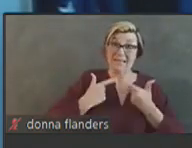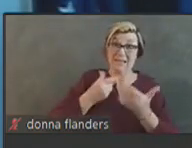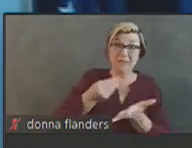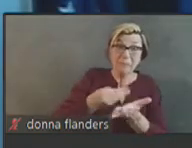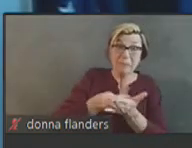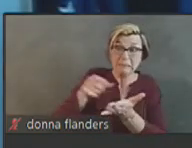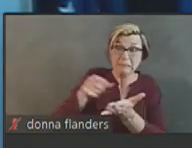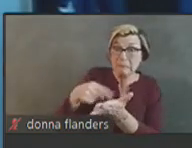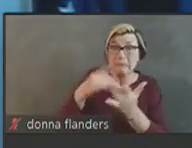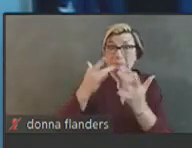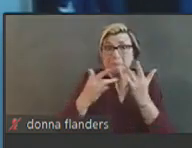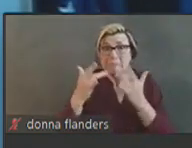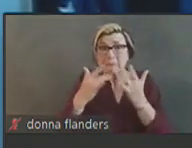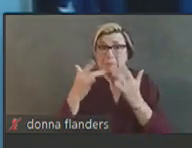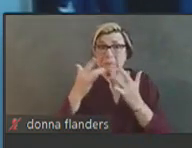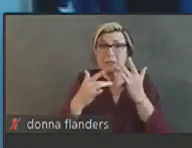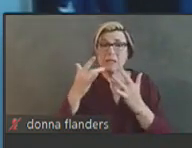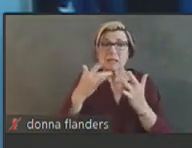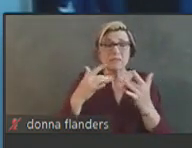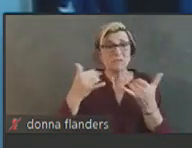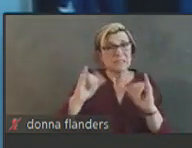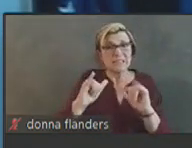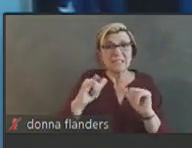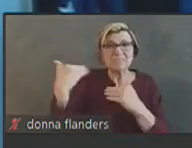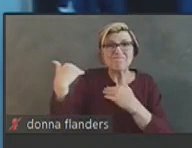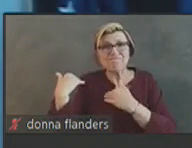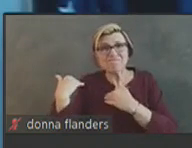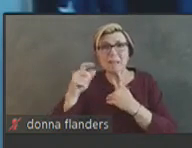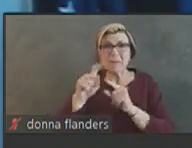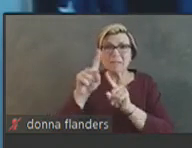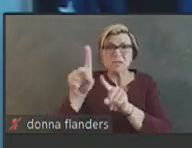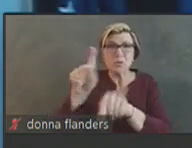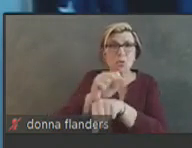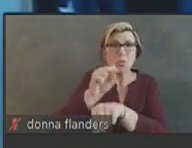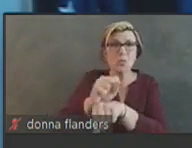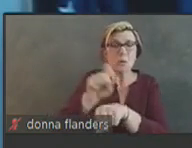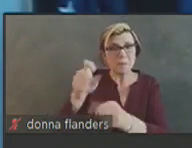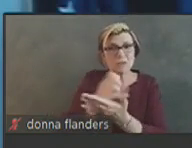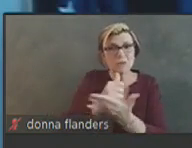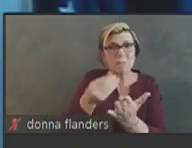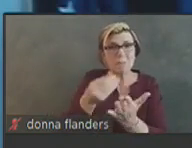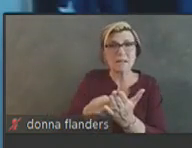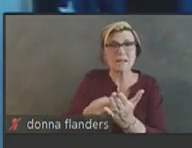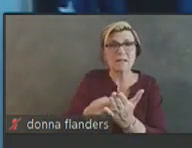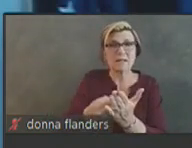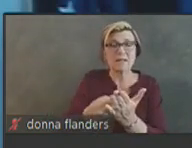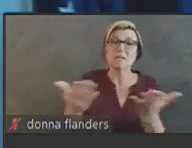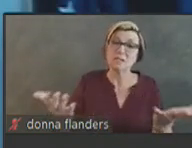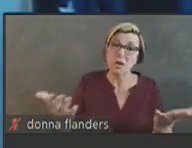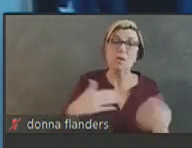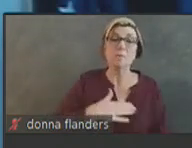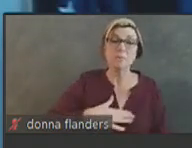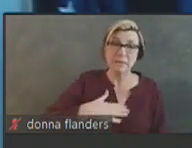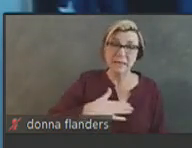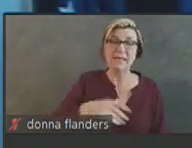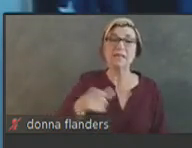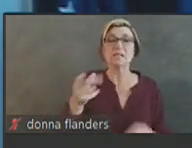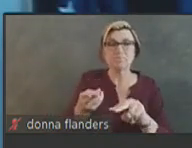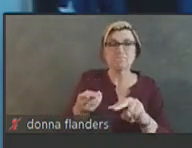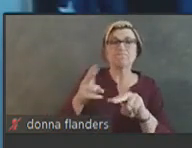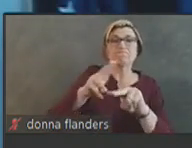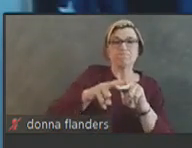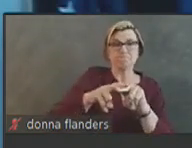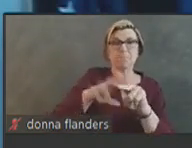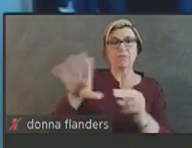themselves, even when they exhibit signs, back into the workplace, which easily, as you can see, would increase the spread